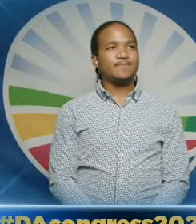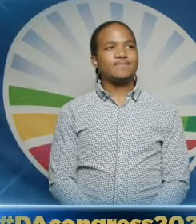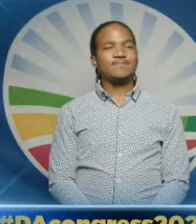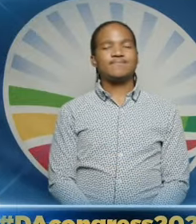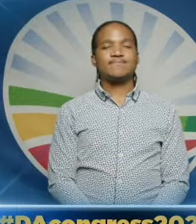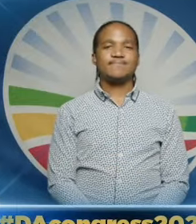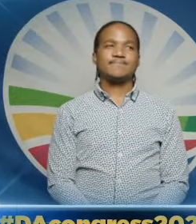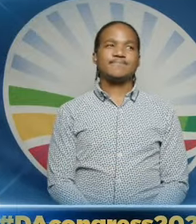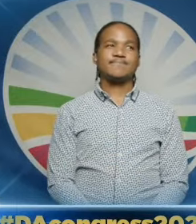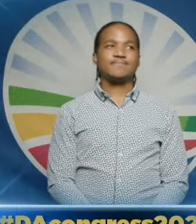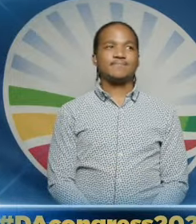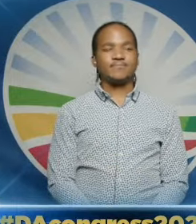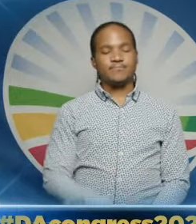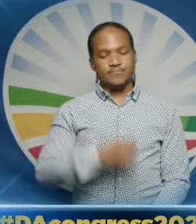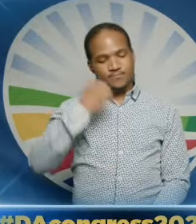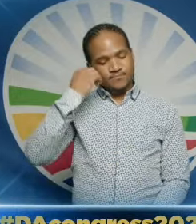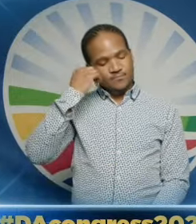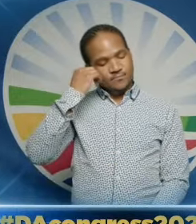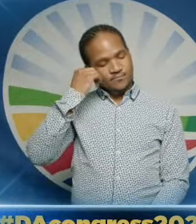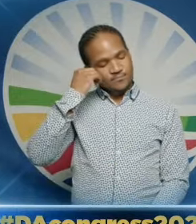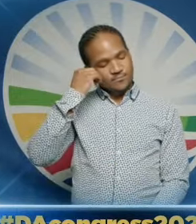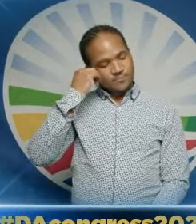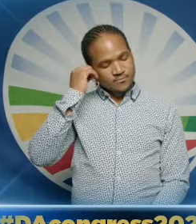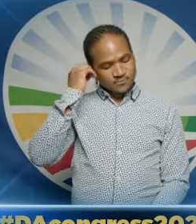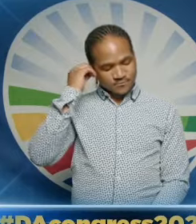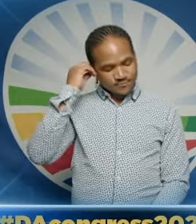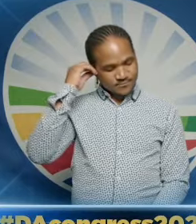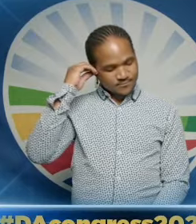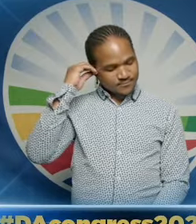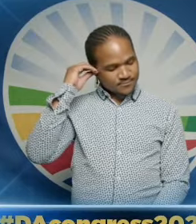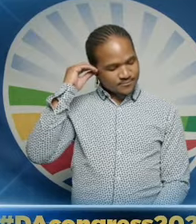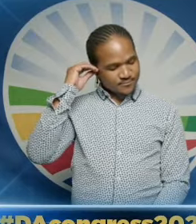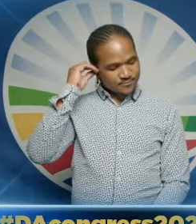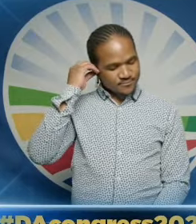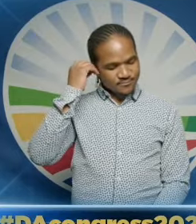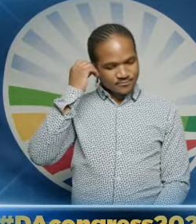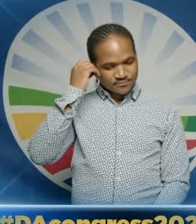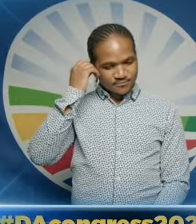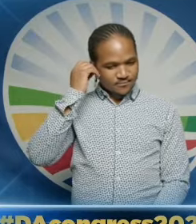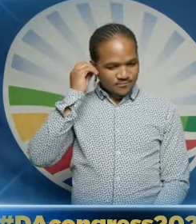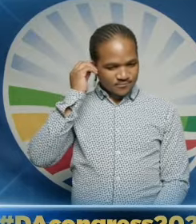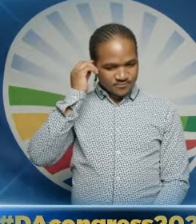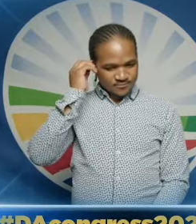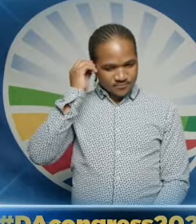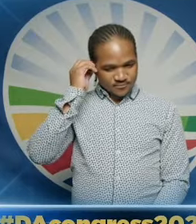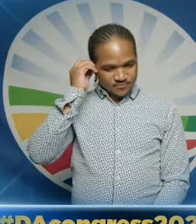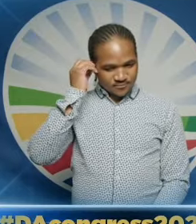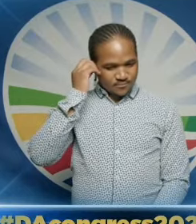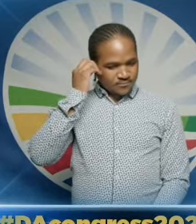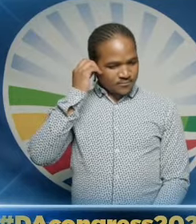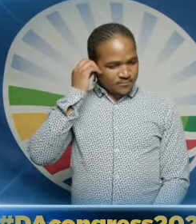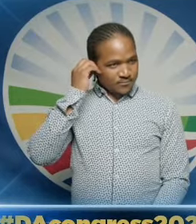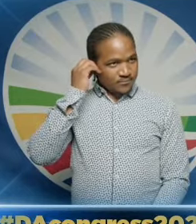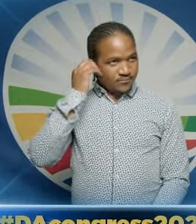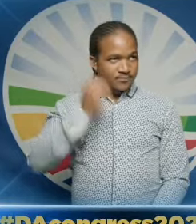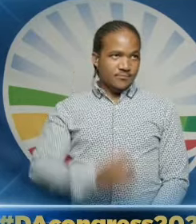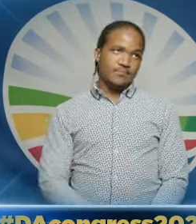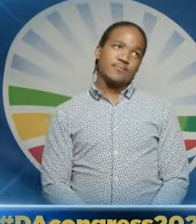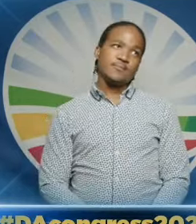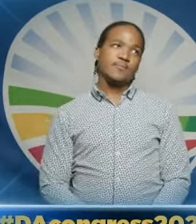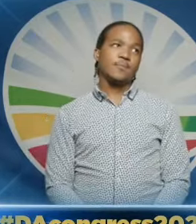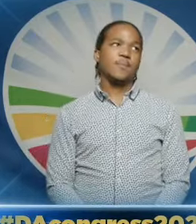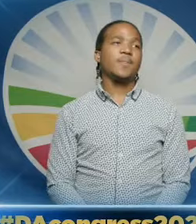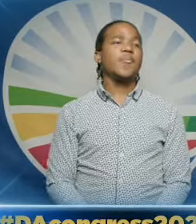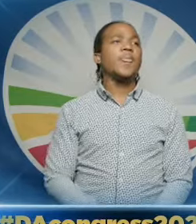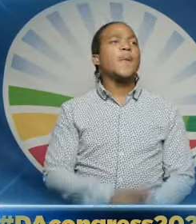innovative, doing the most to move forward. Greg, almost every position is being contested this weekend. What